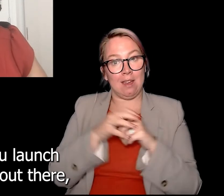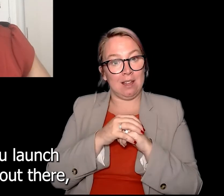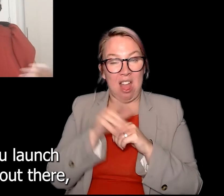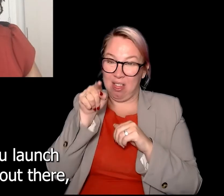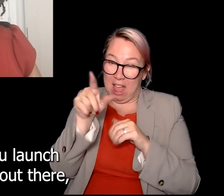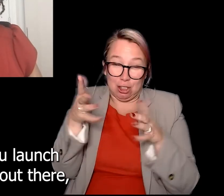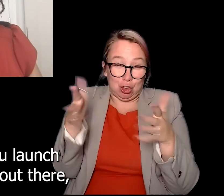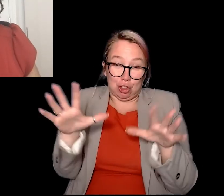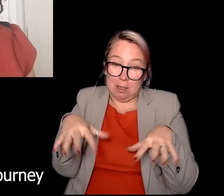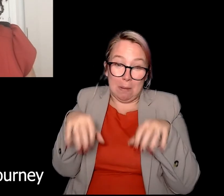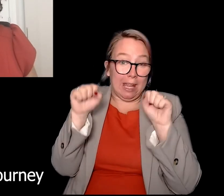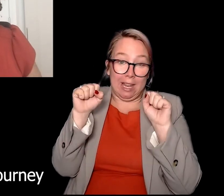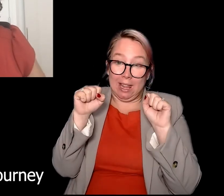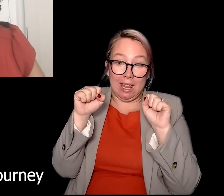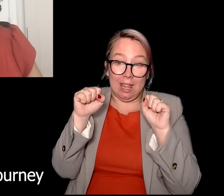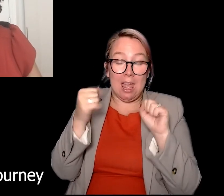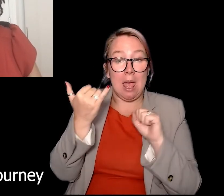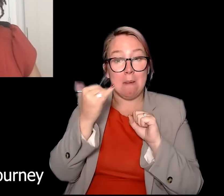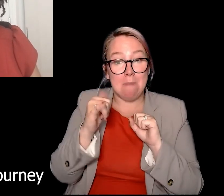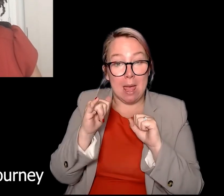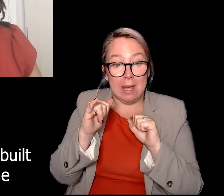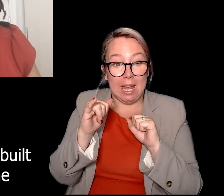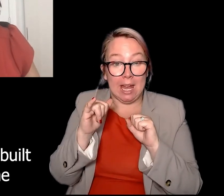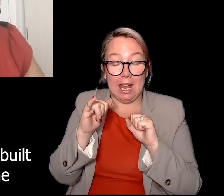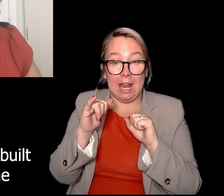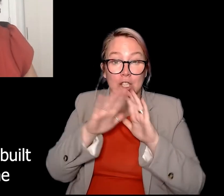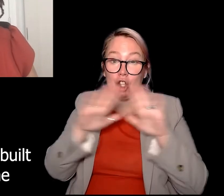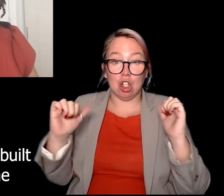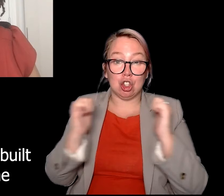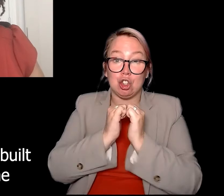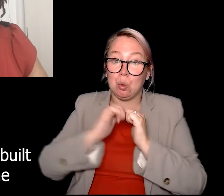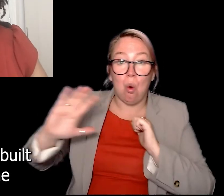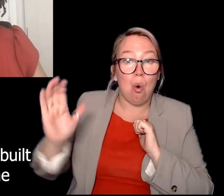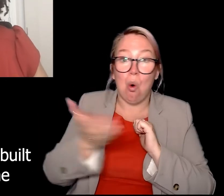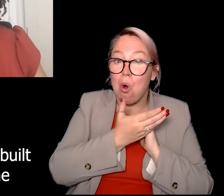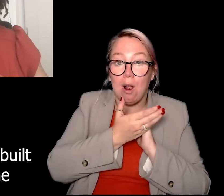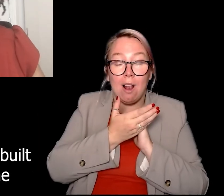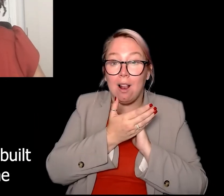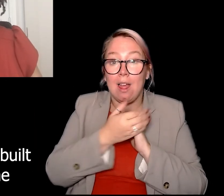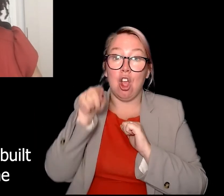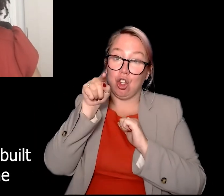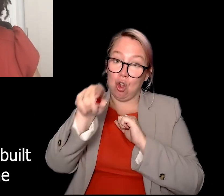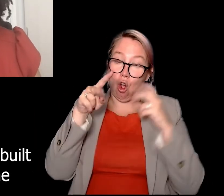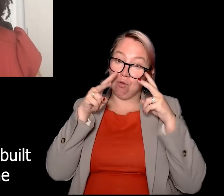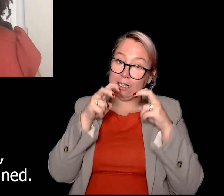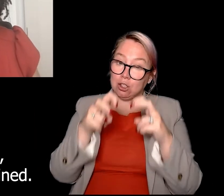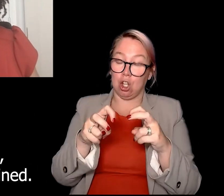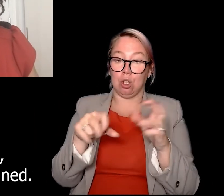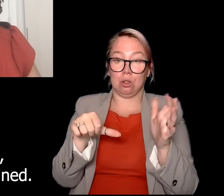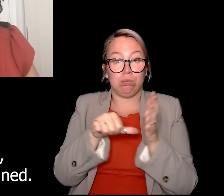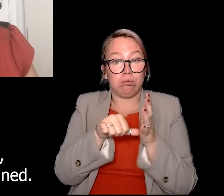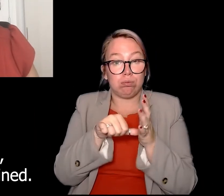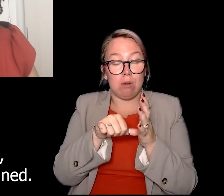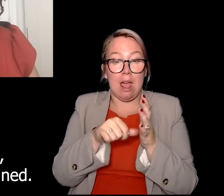features that are out there. I think that's just the beginning of the journey, and maybe your V1 isn't built for absolutely everyone because,